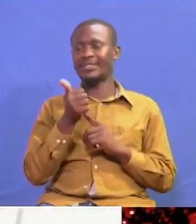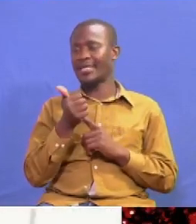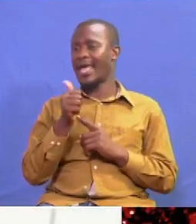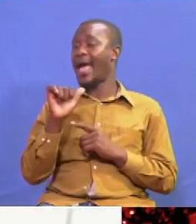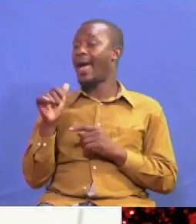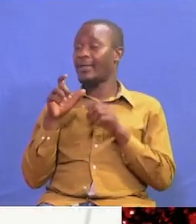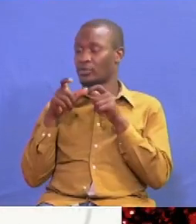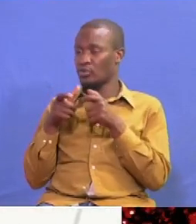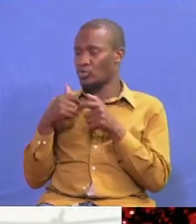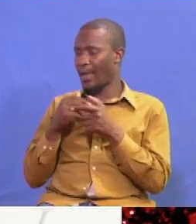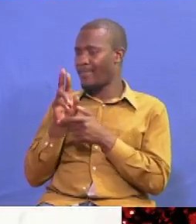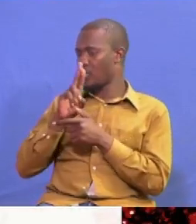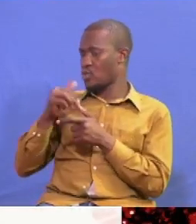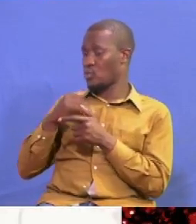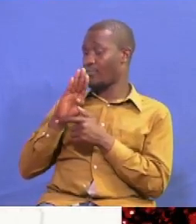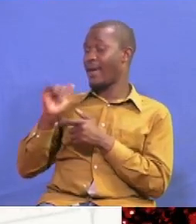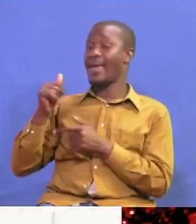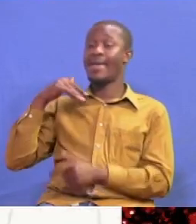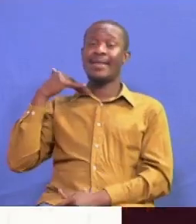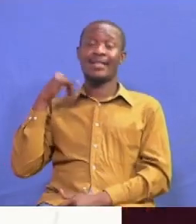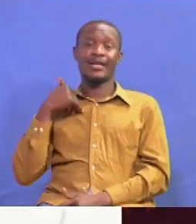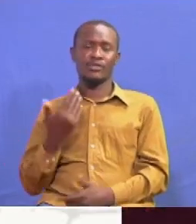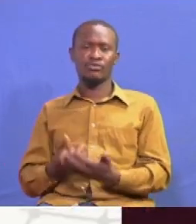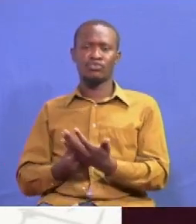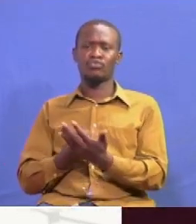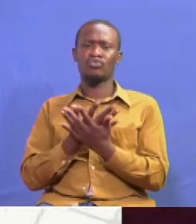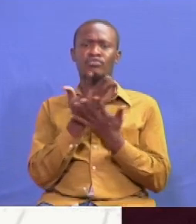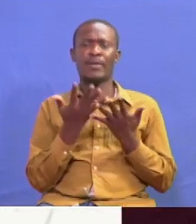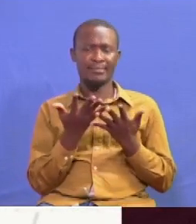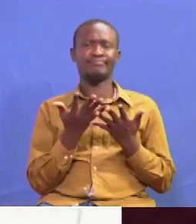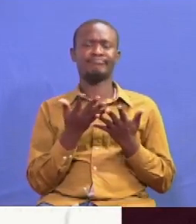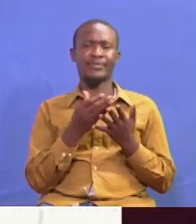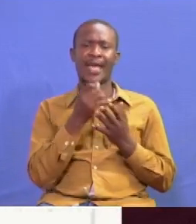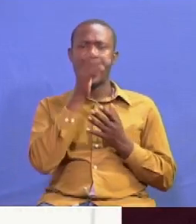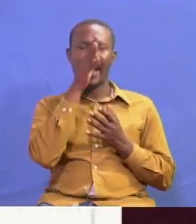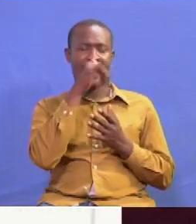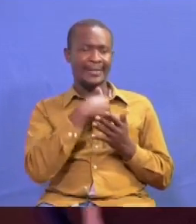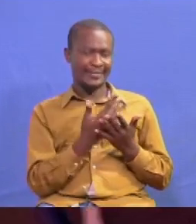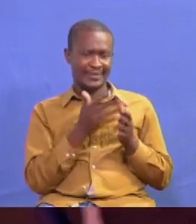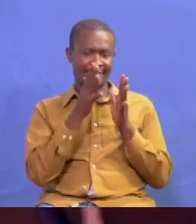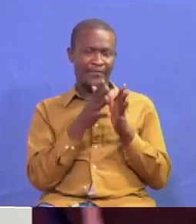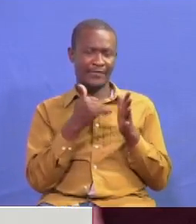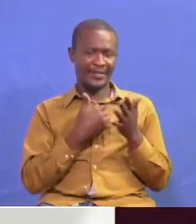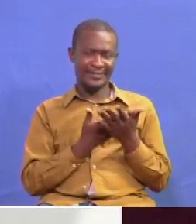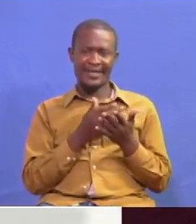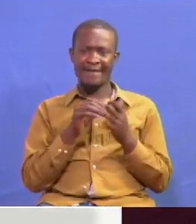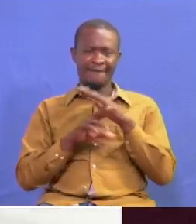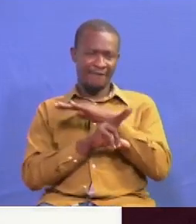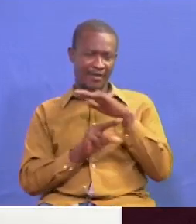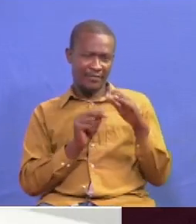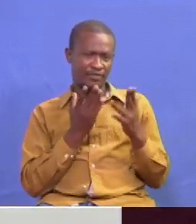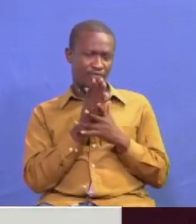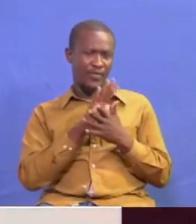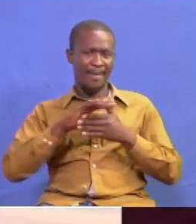media platforms have been used by criminals to spread war propaganda, impersonation, fraud through fake forex